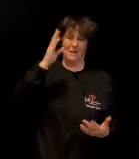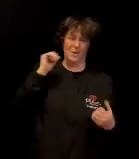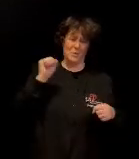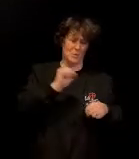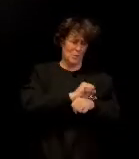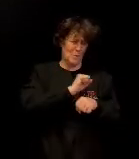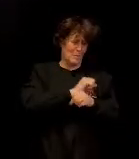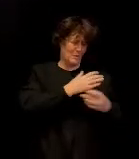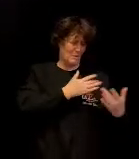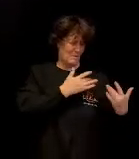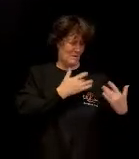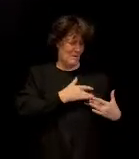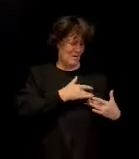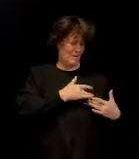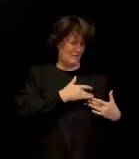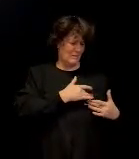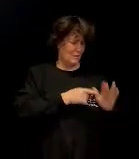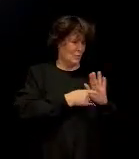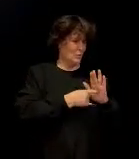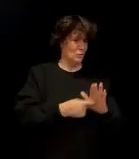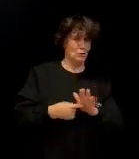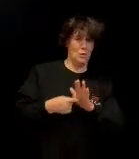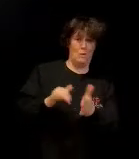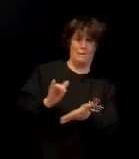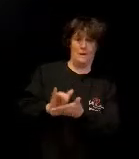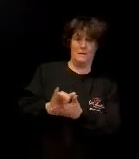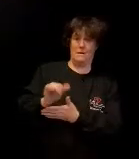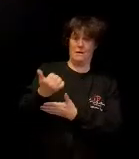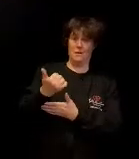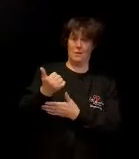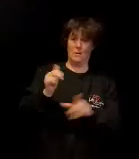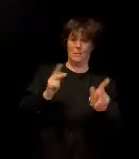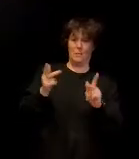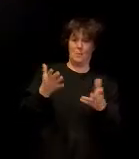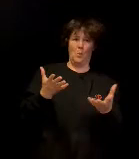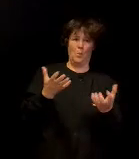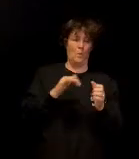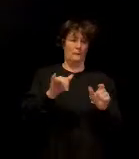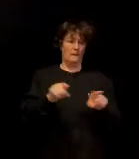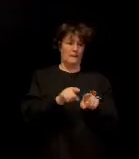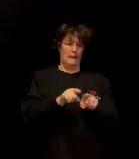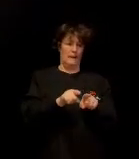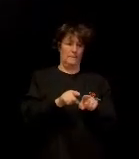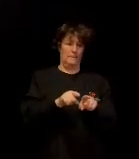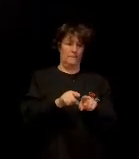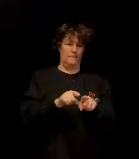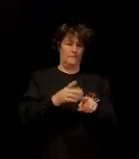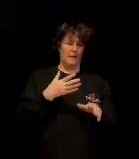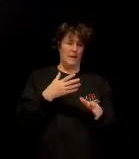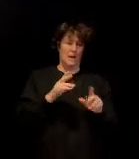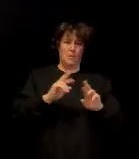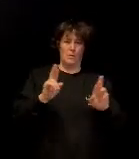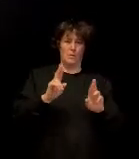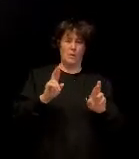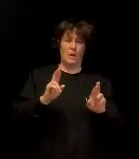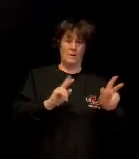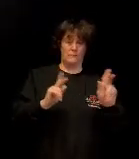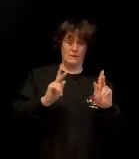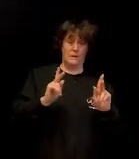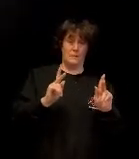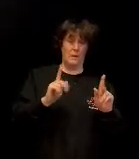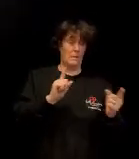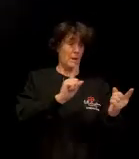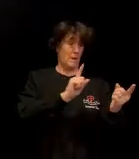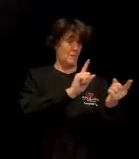am contagious. I am accessible. I am open to someone coming to me and saying,